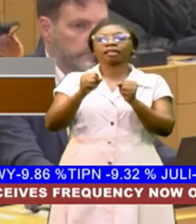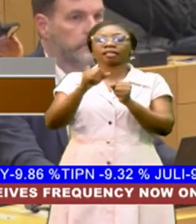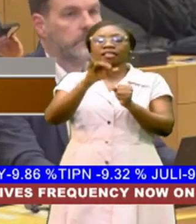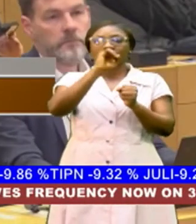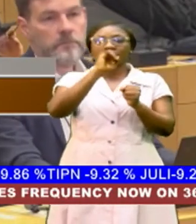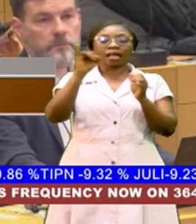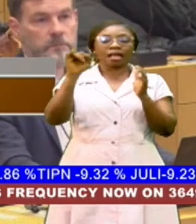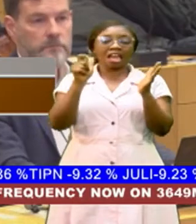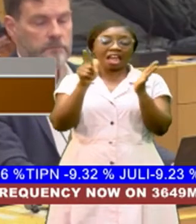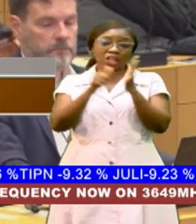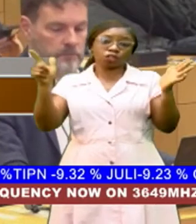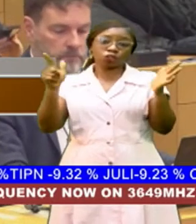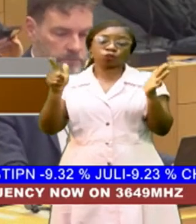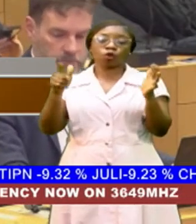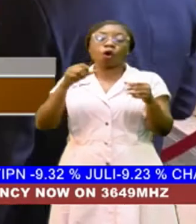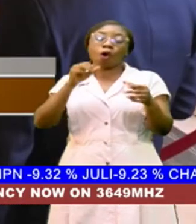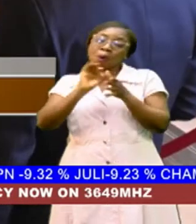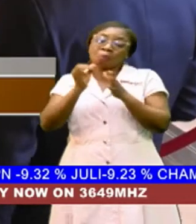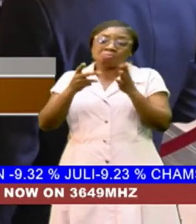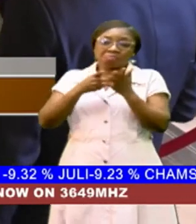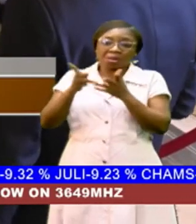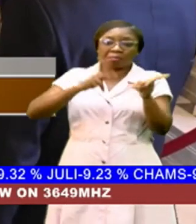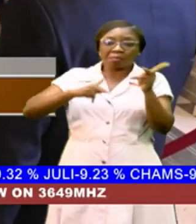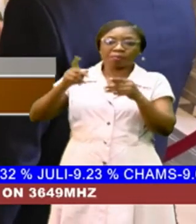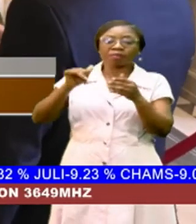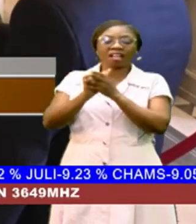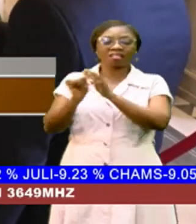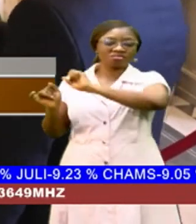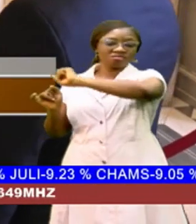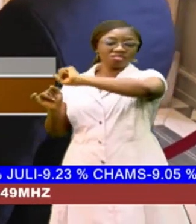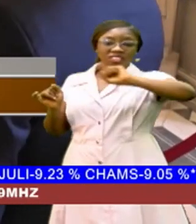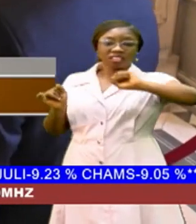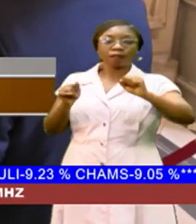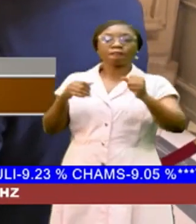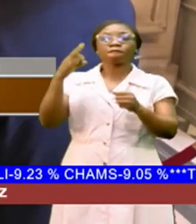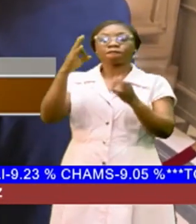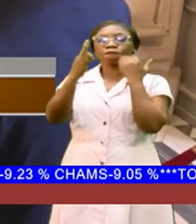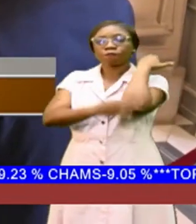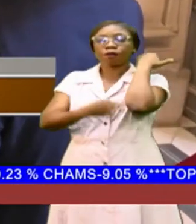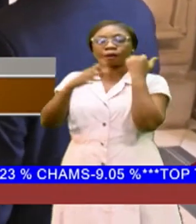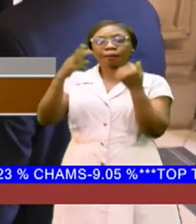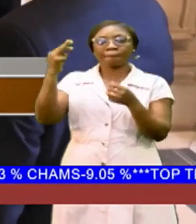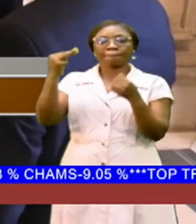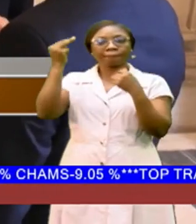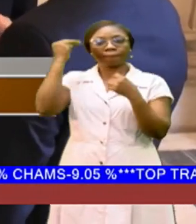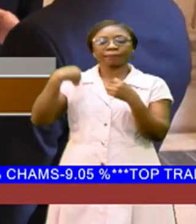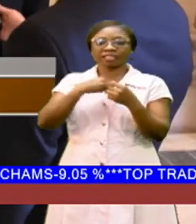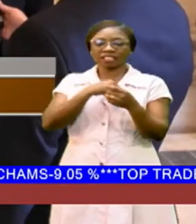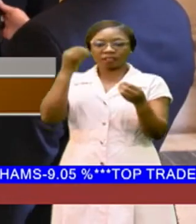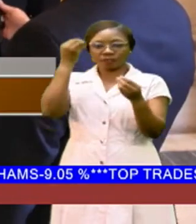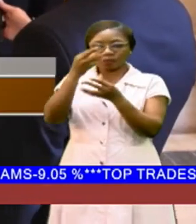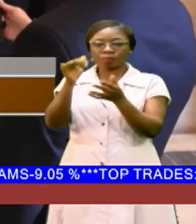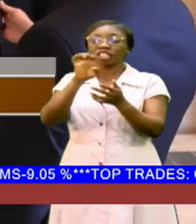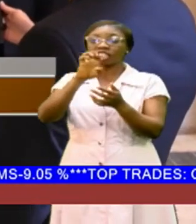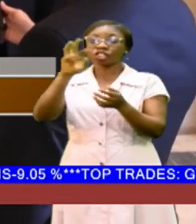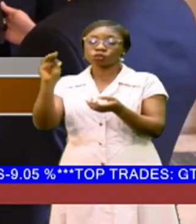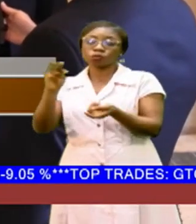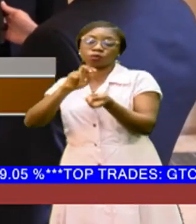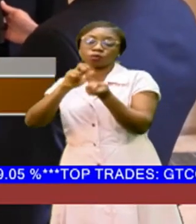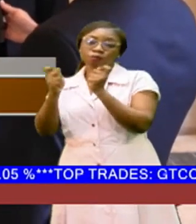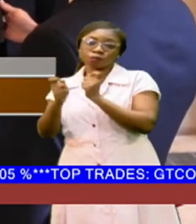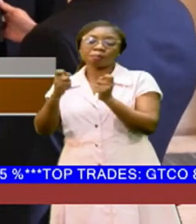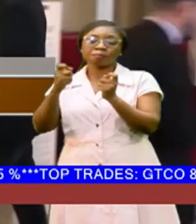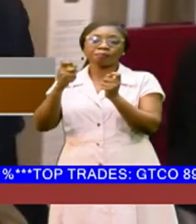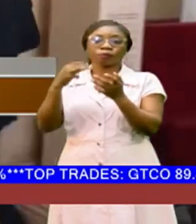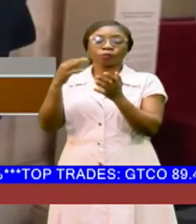countries that do so, rejected a deal, its foreign minister said. The EU reform includes faster vetting